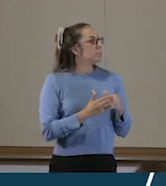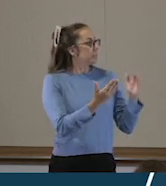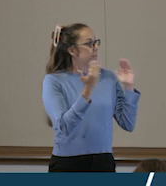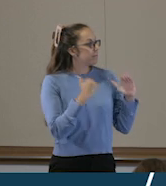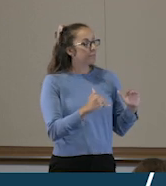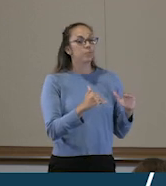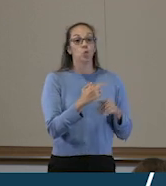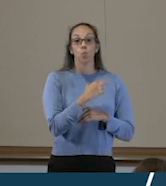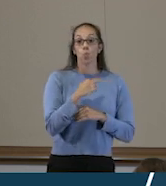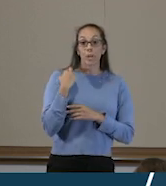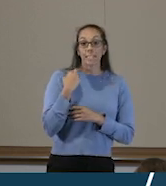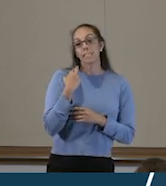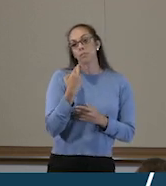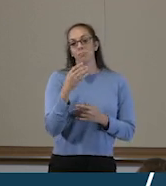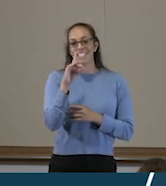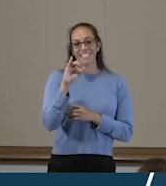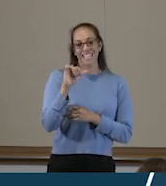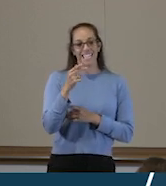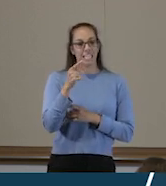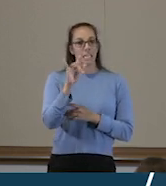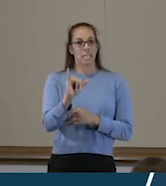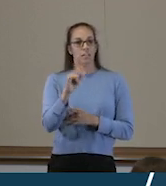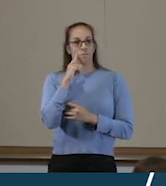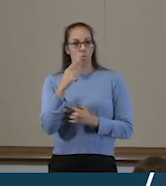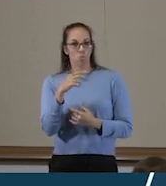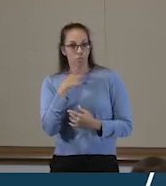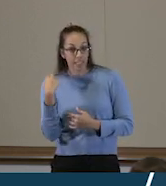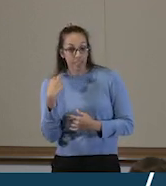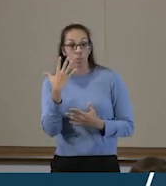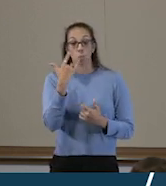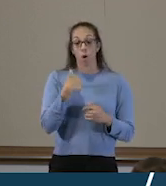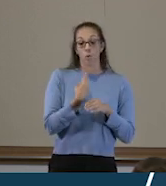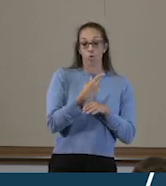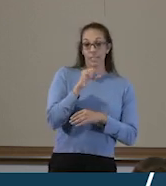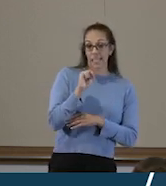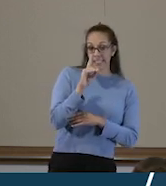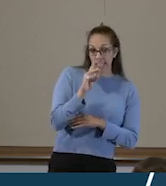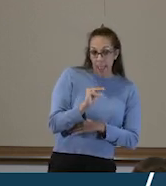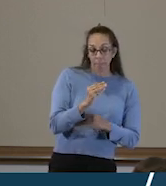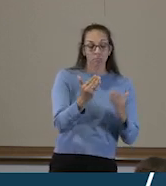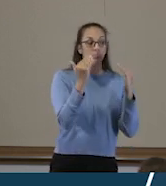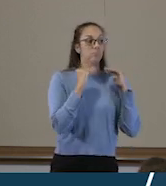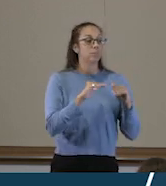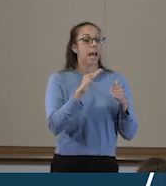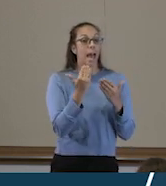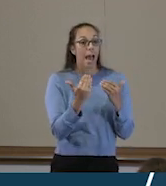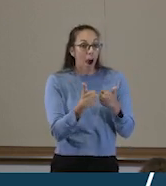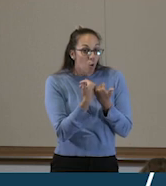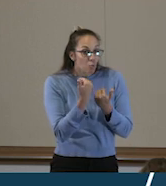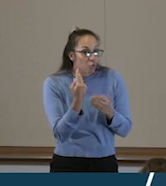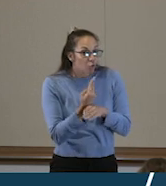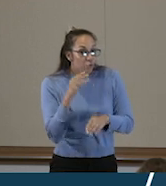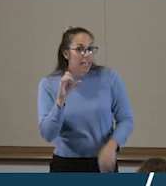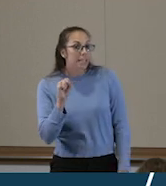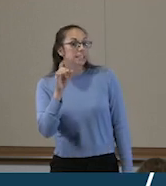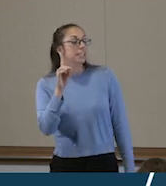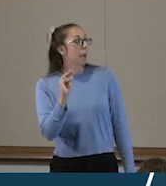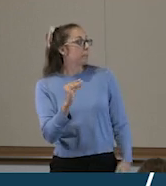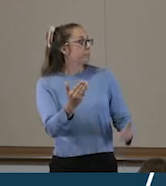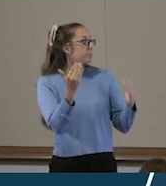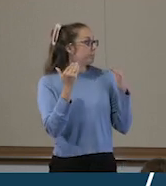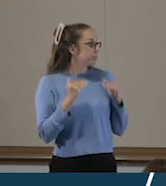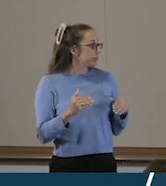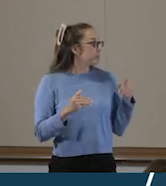risk, why we use SDM, how to use SDM, the current SDM law, and the protections